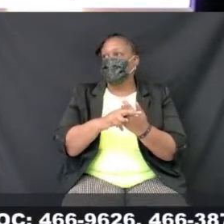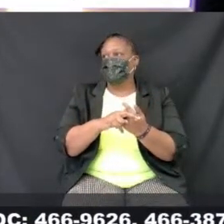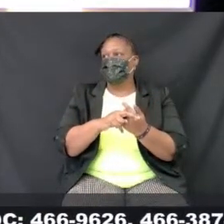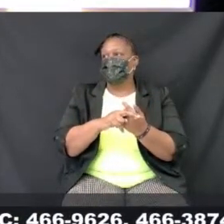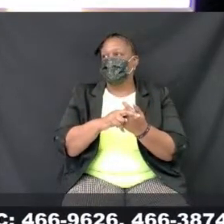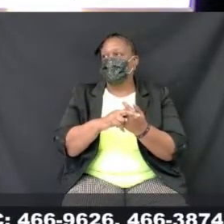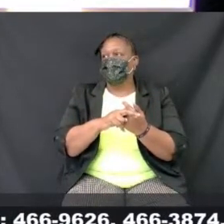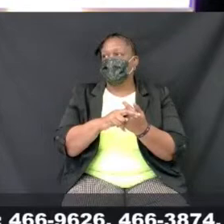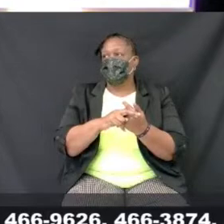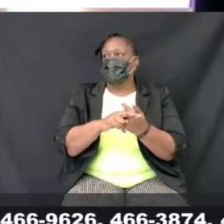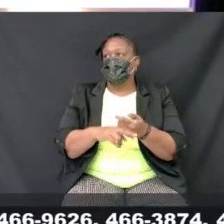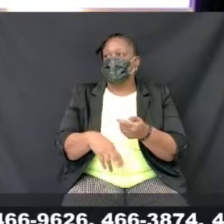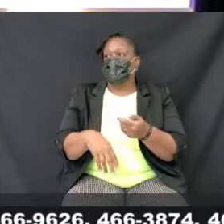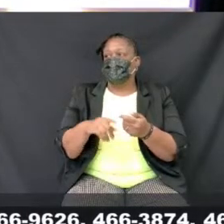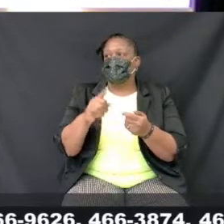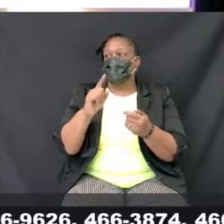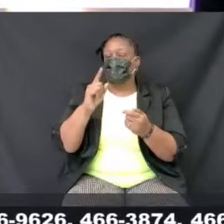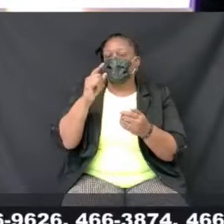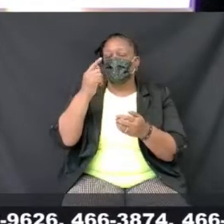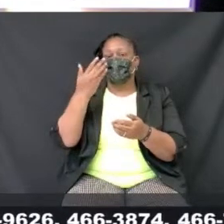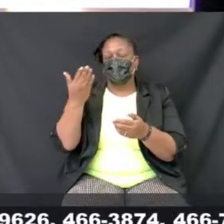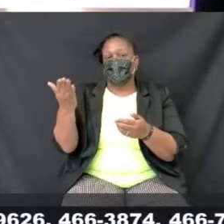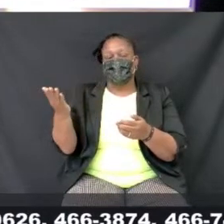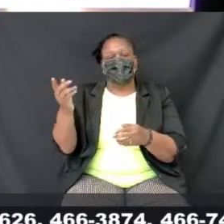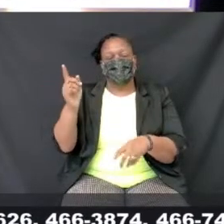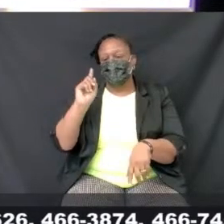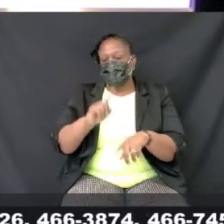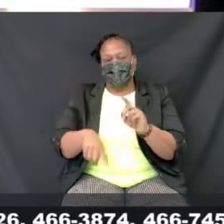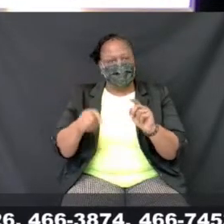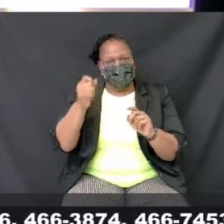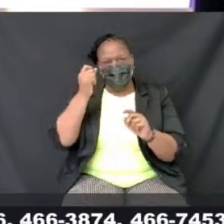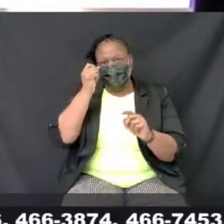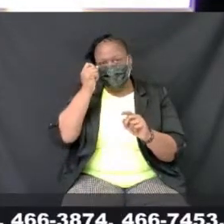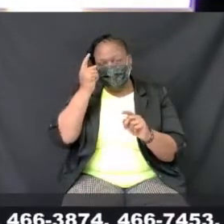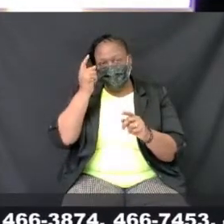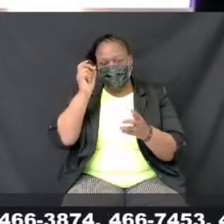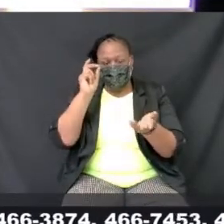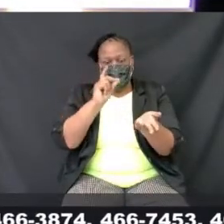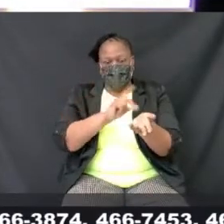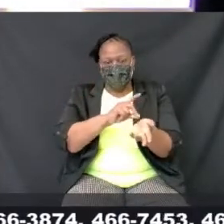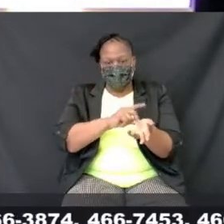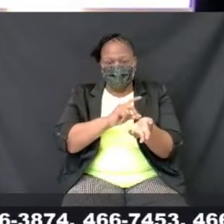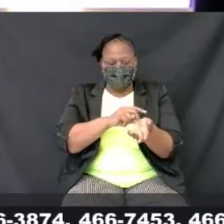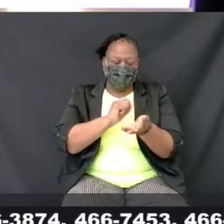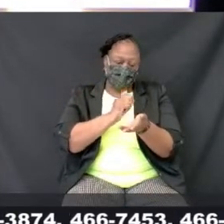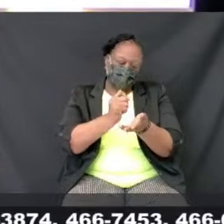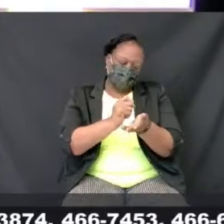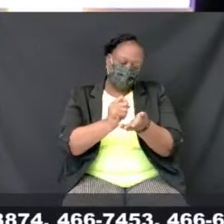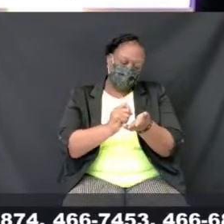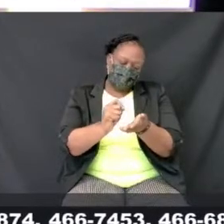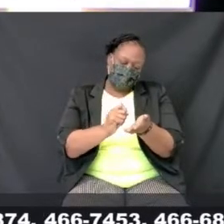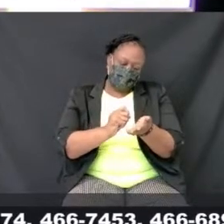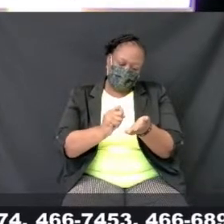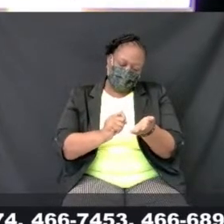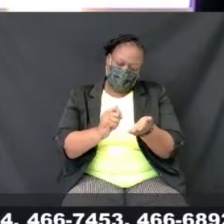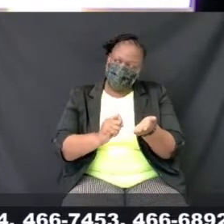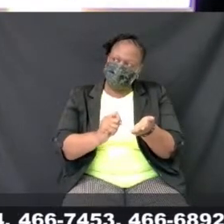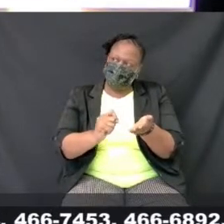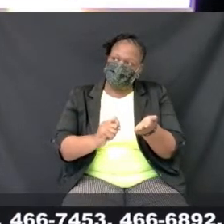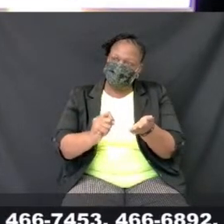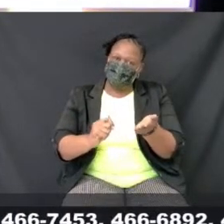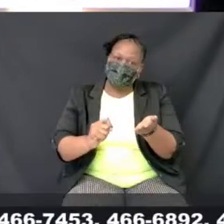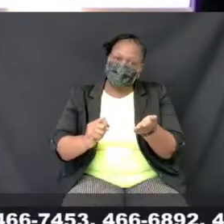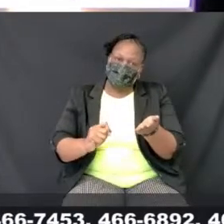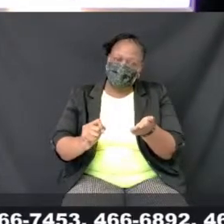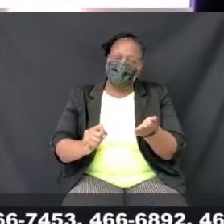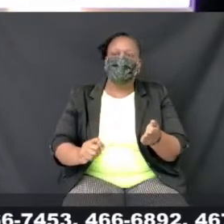can't understand the doctor's handwriting, and it's another thing when you can't understand the doctor. But I think we understood